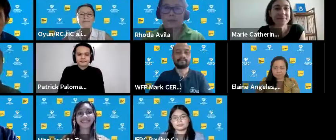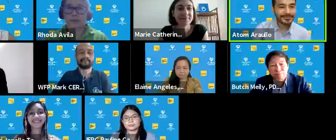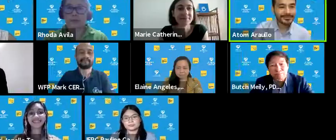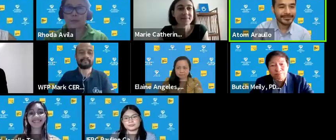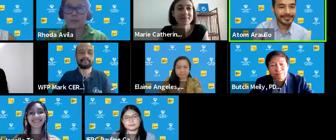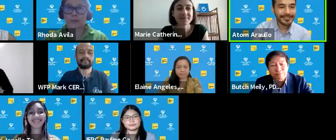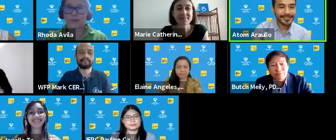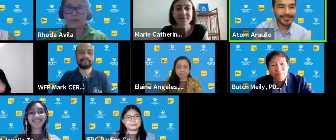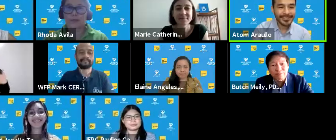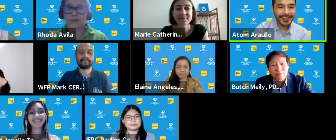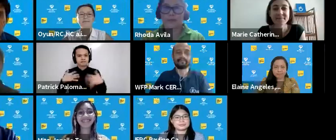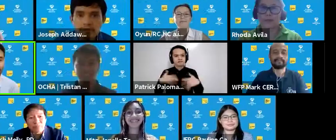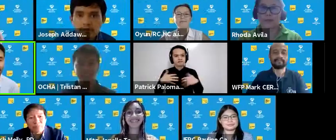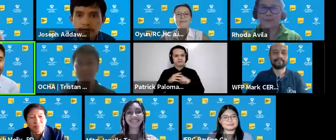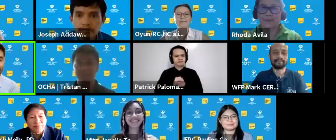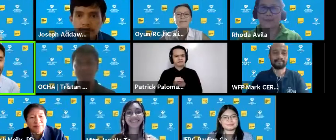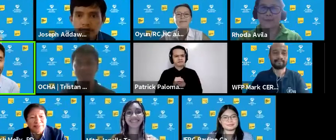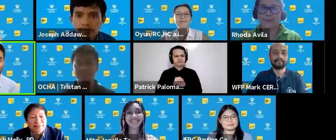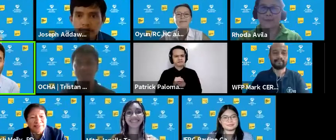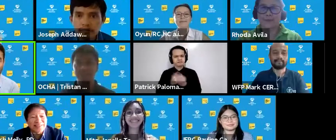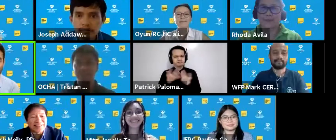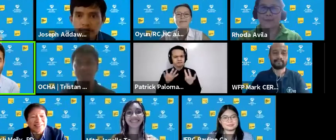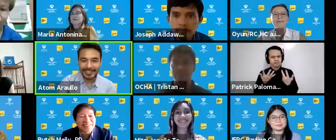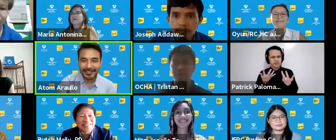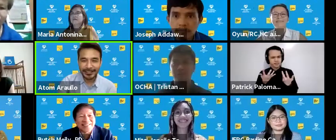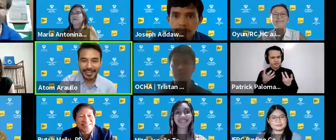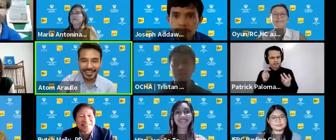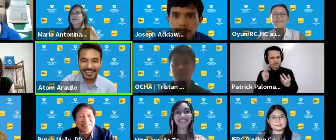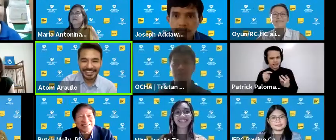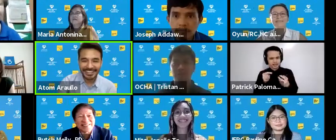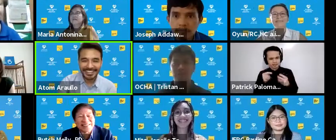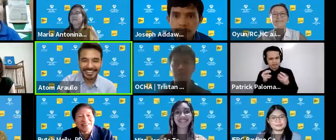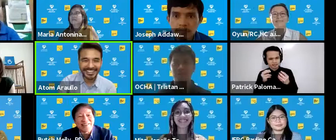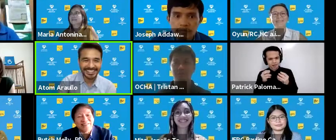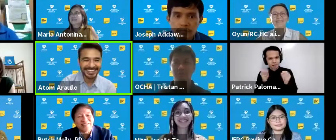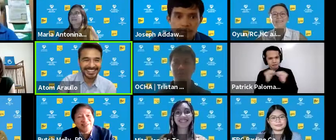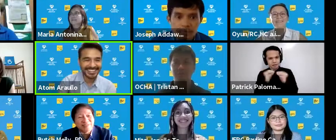Wow. I think we need to take two because there are so many.